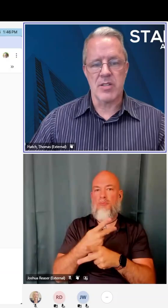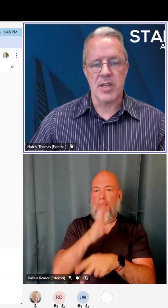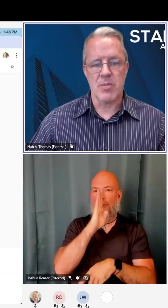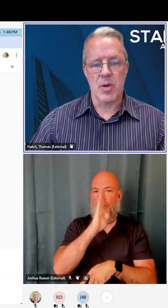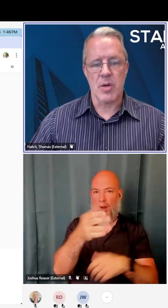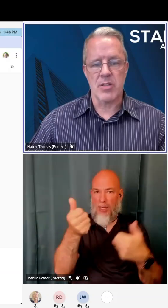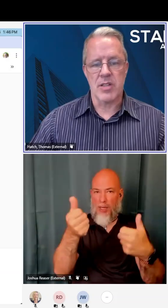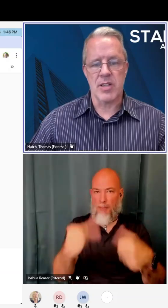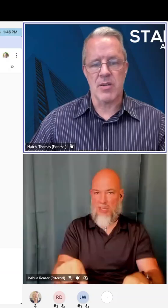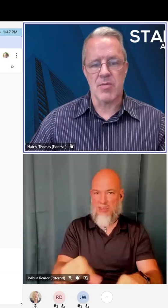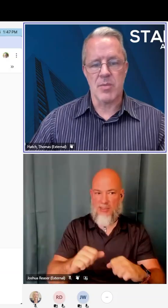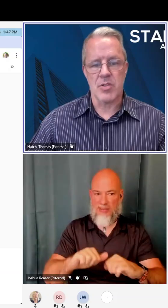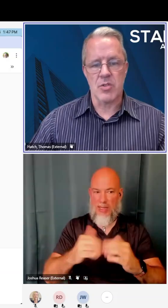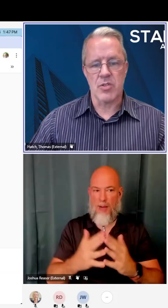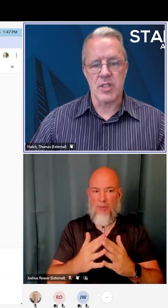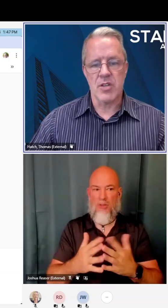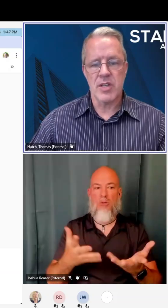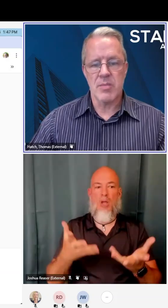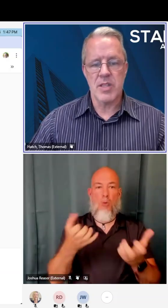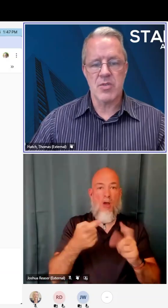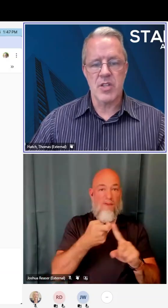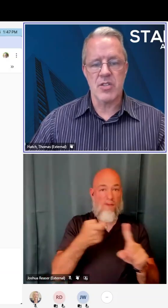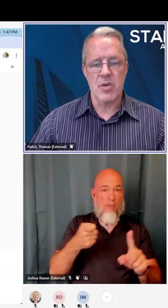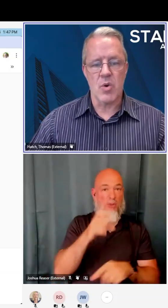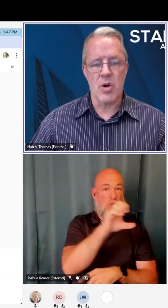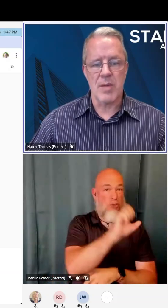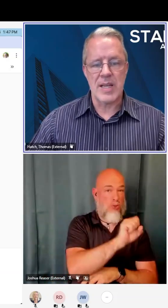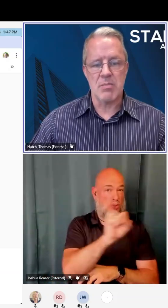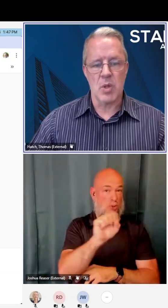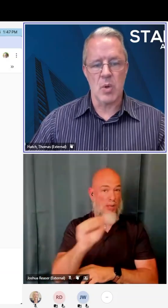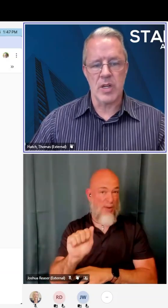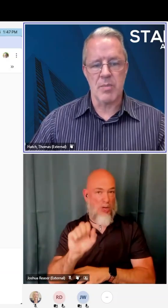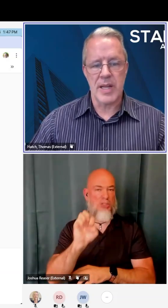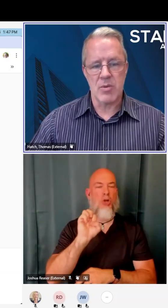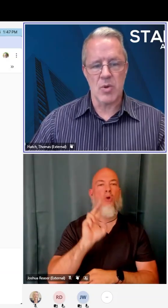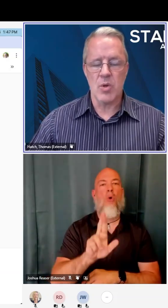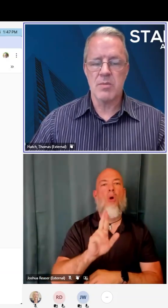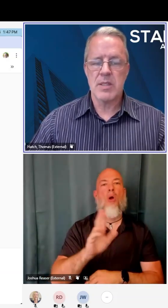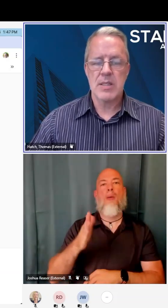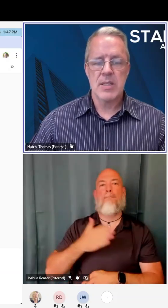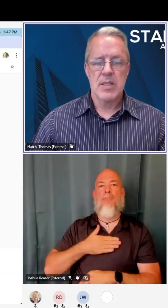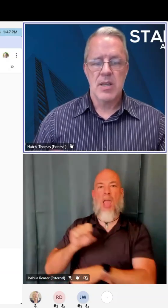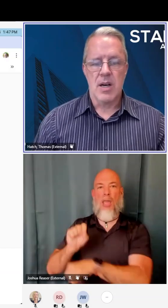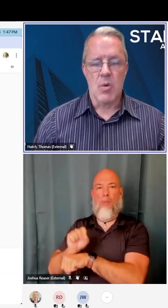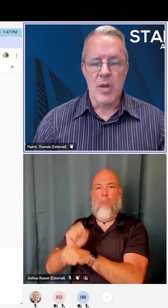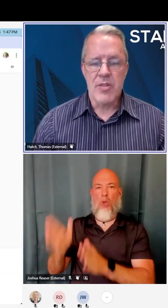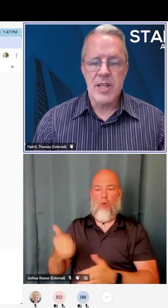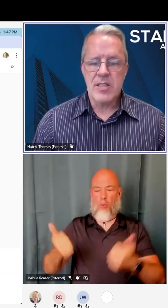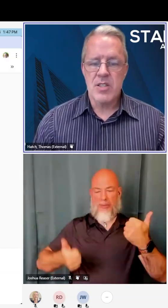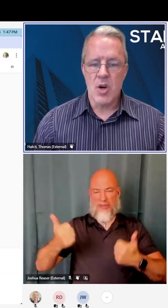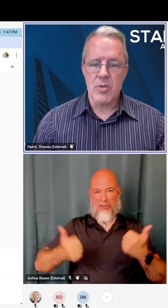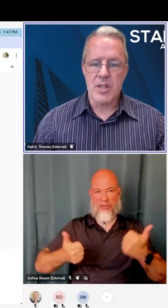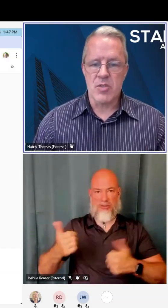do I want to set up? Do I want to set it up from the Social Security Administration or my employer payroll? One thing to note that is